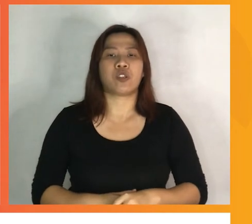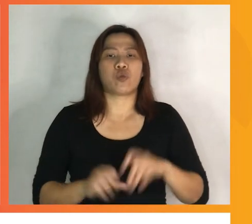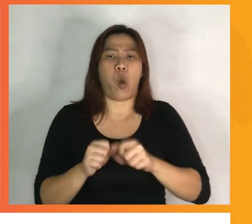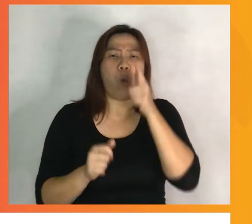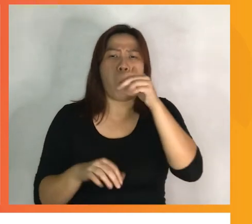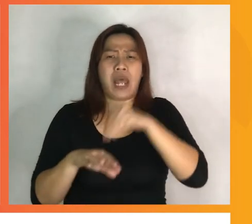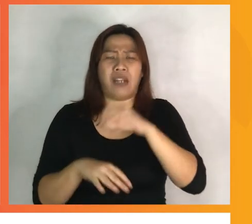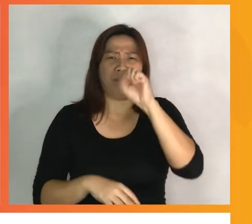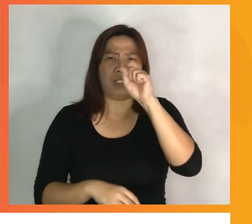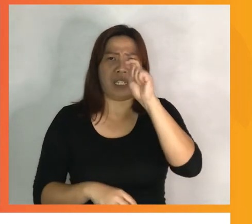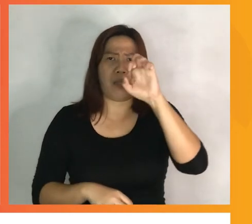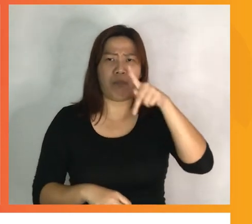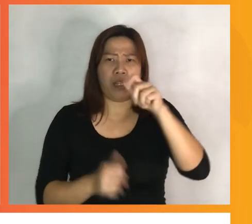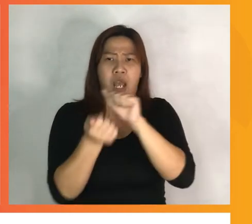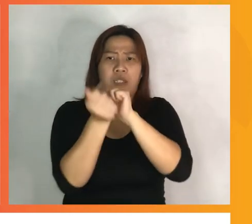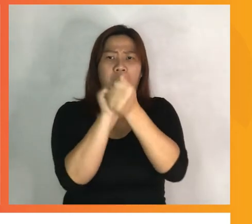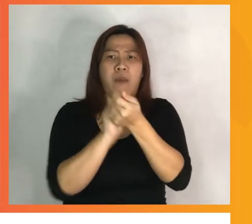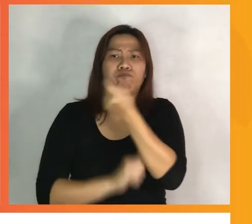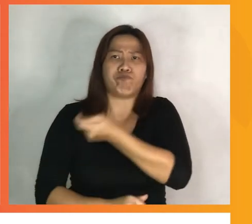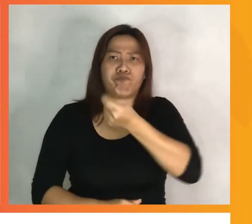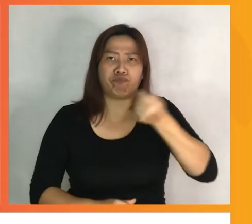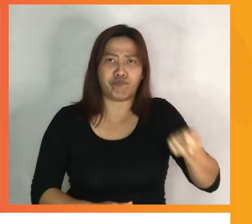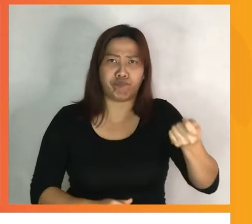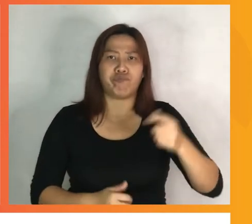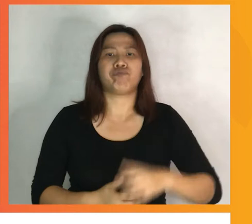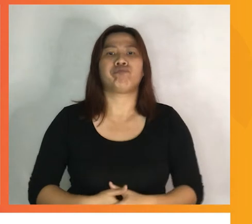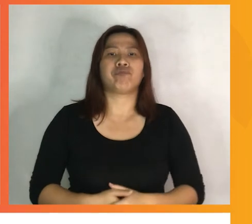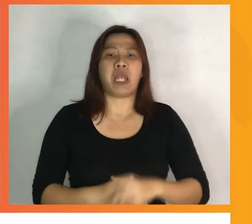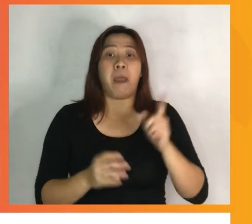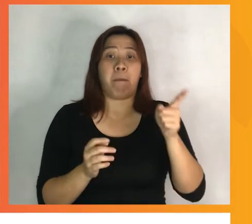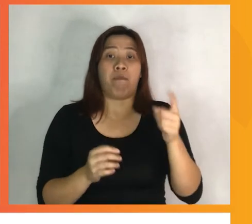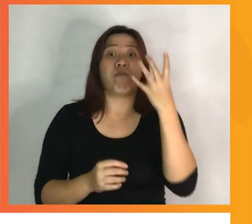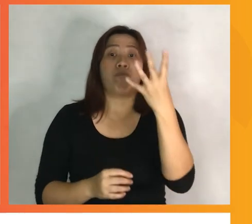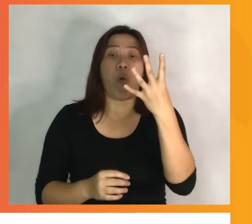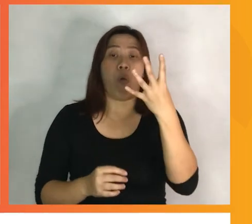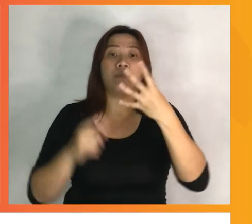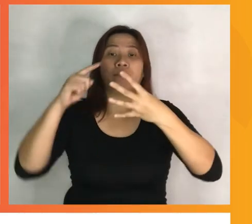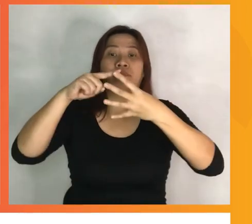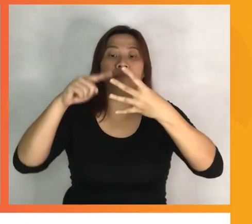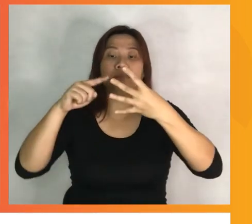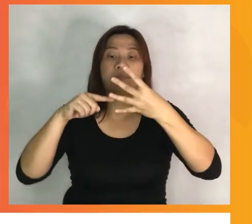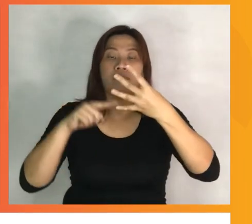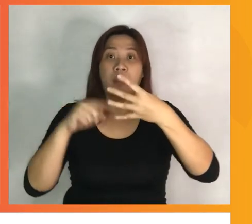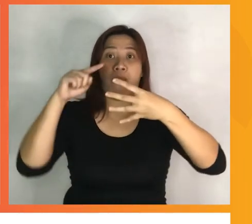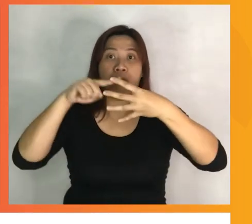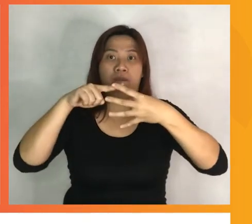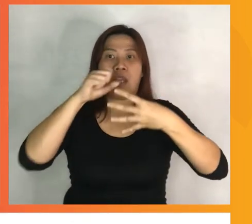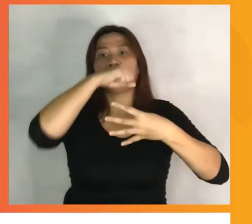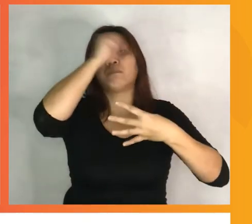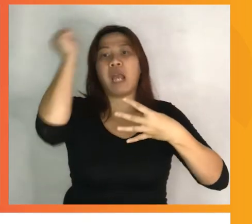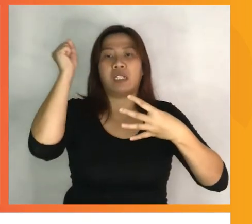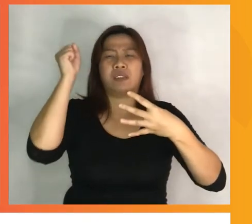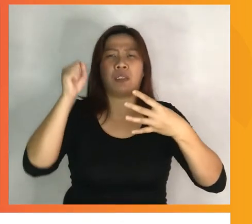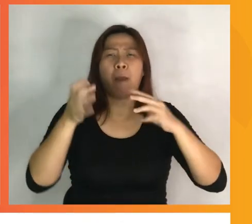So let's look at the STEP adaptation tool. It's made up of 4 elements, beginning with